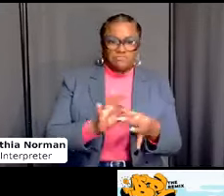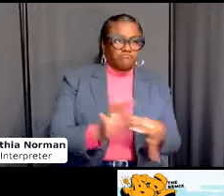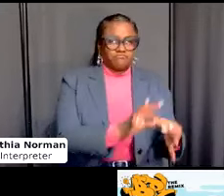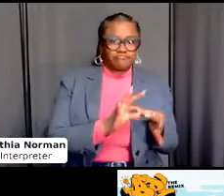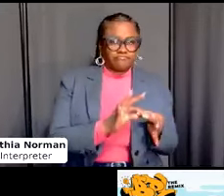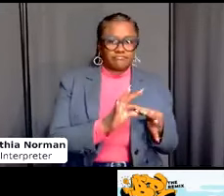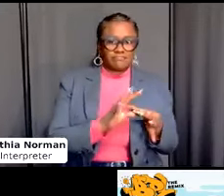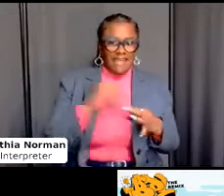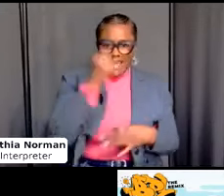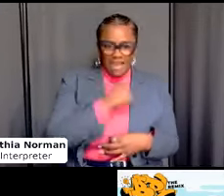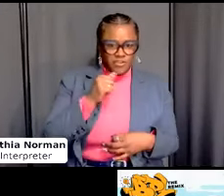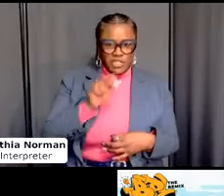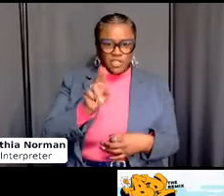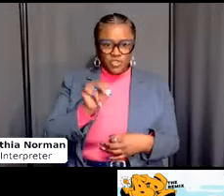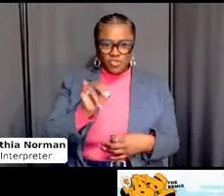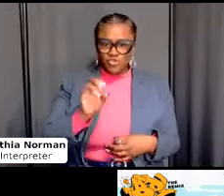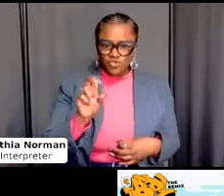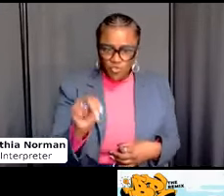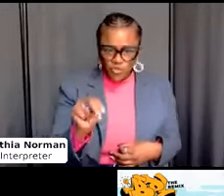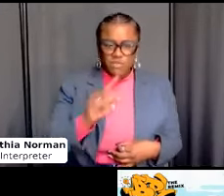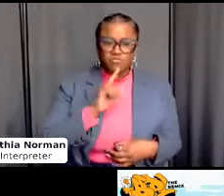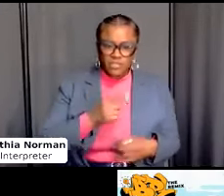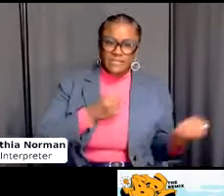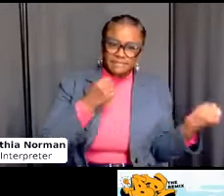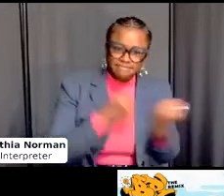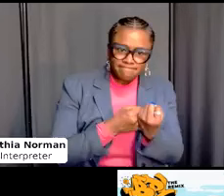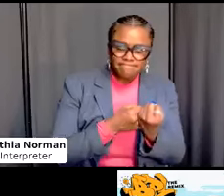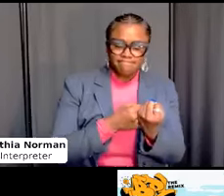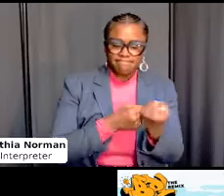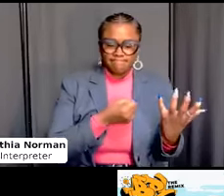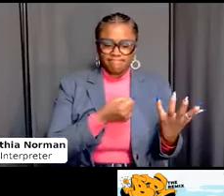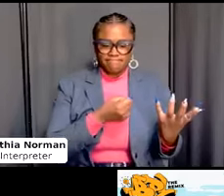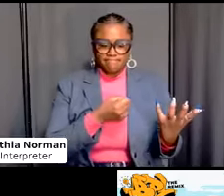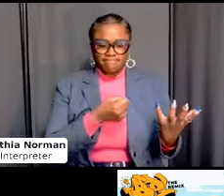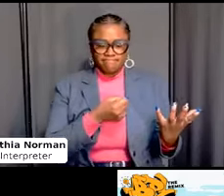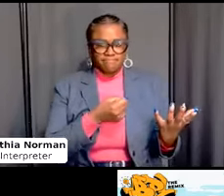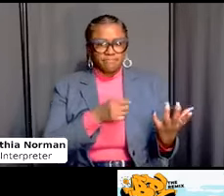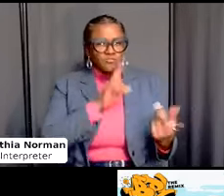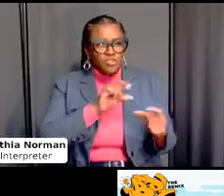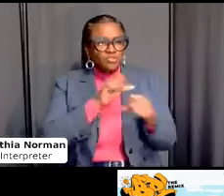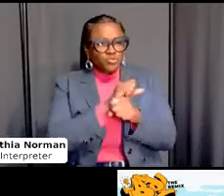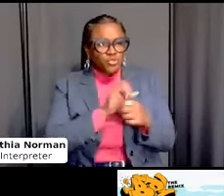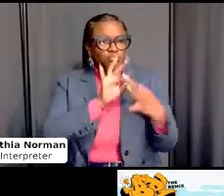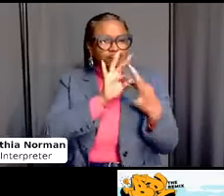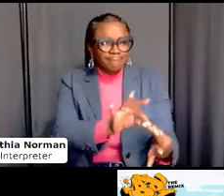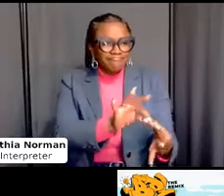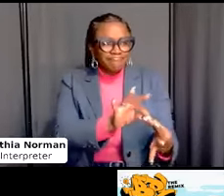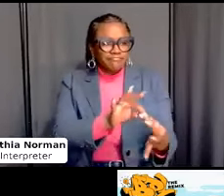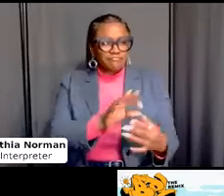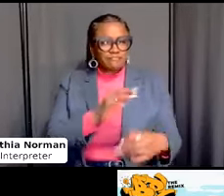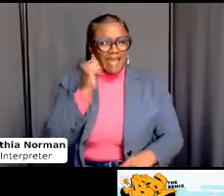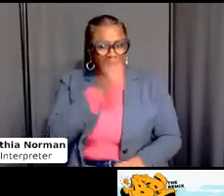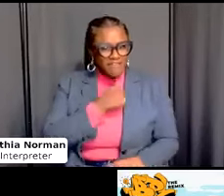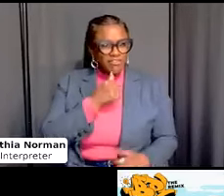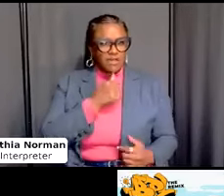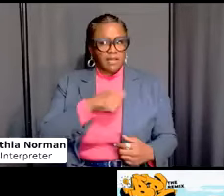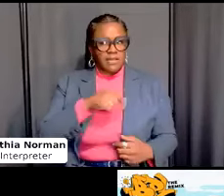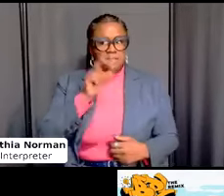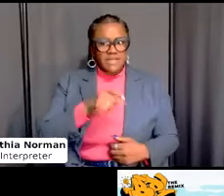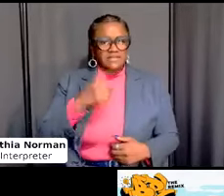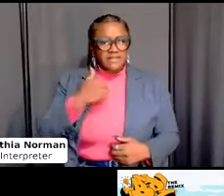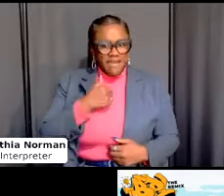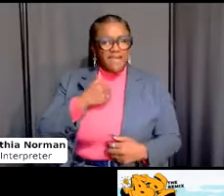African Union that really is for a true uniting of Africa, and has to have an